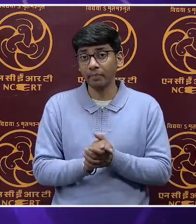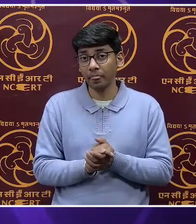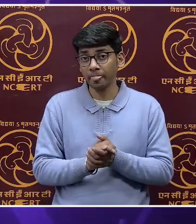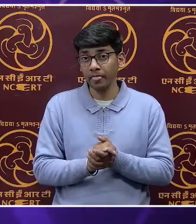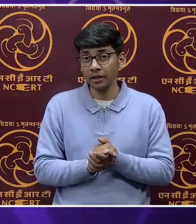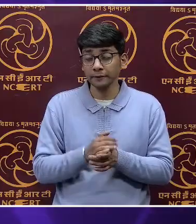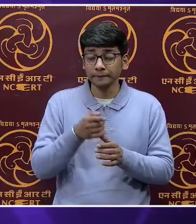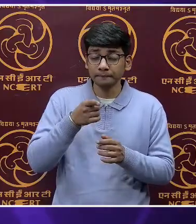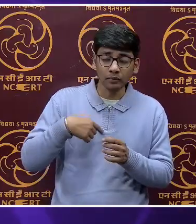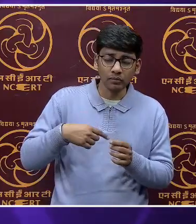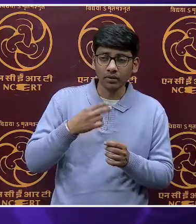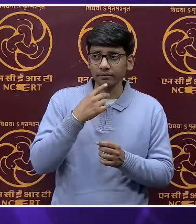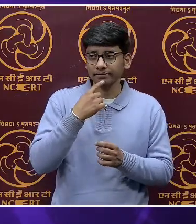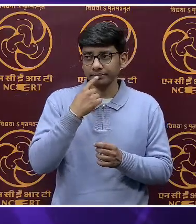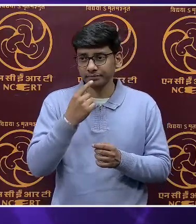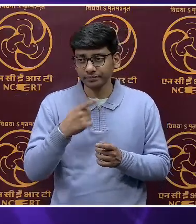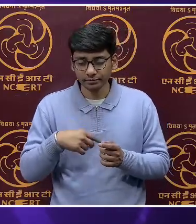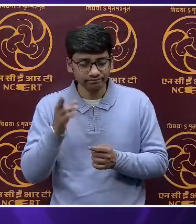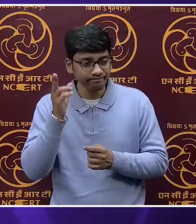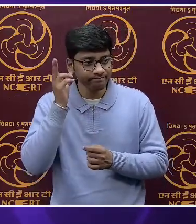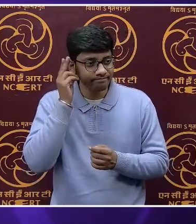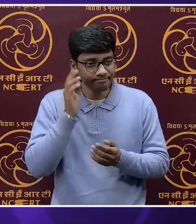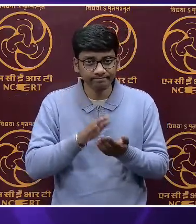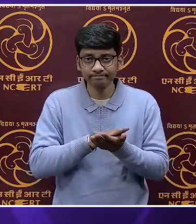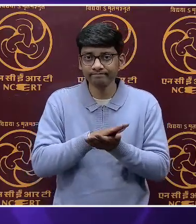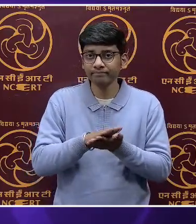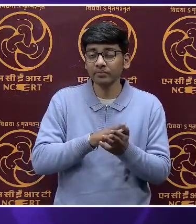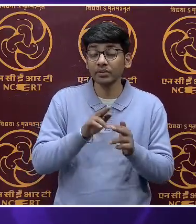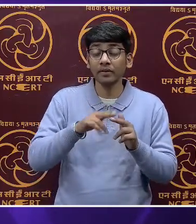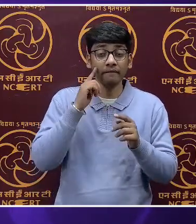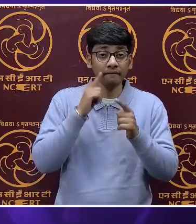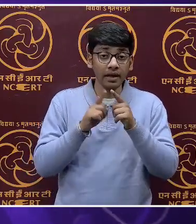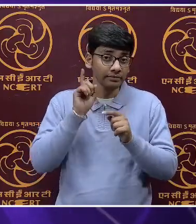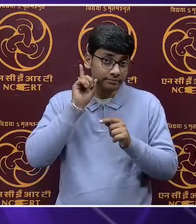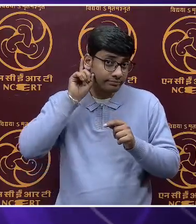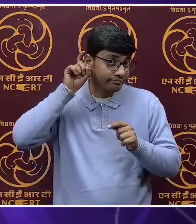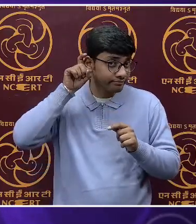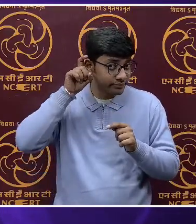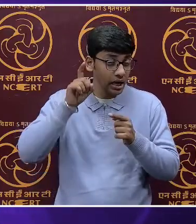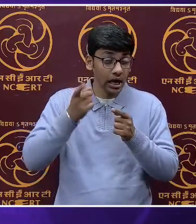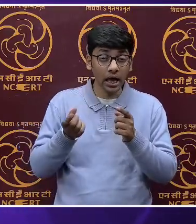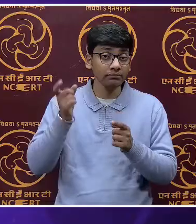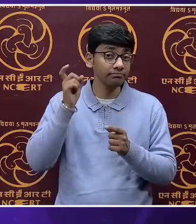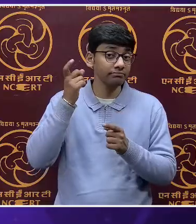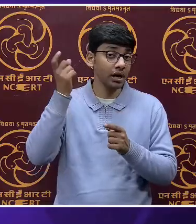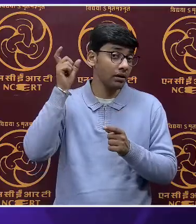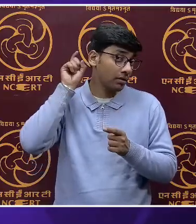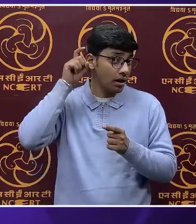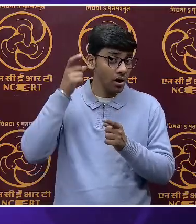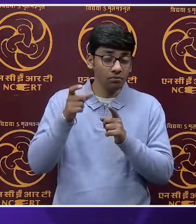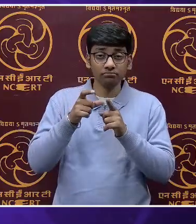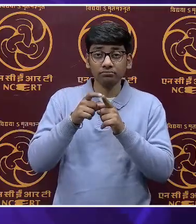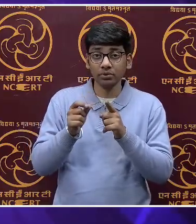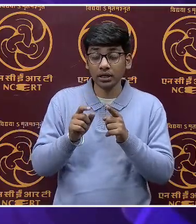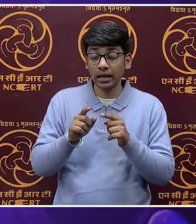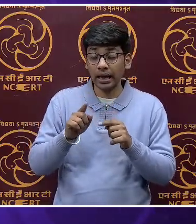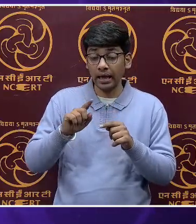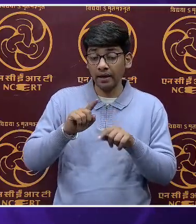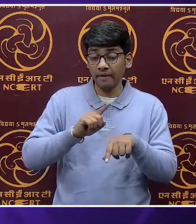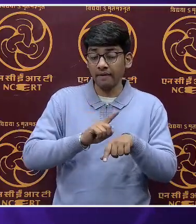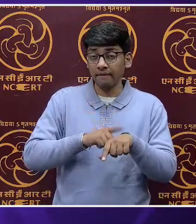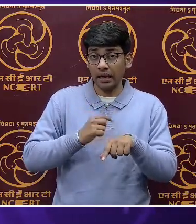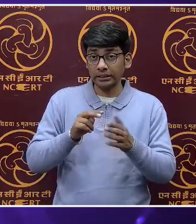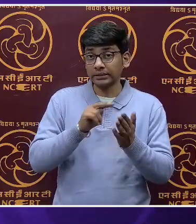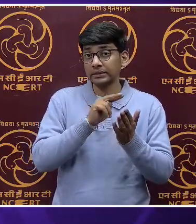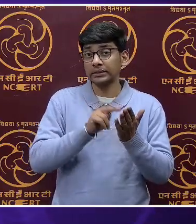finds out that Evelyn could not hear anything and she need to be fit with a hearing aid. Evelyn says, let me read it for our